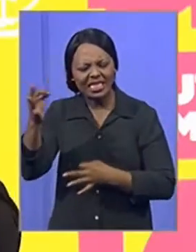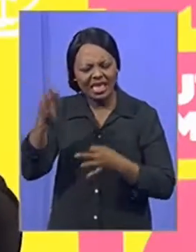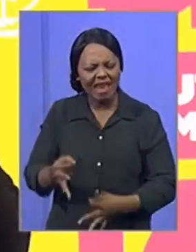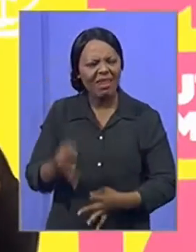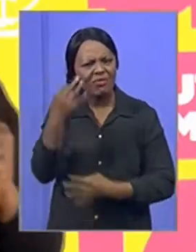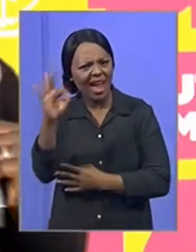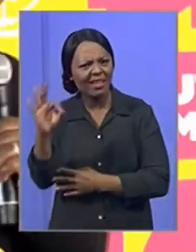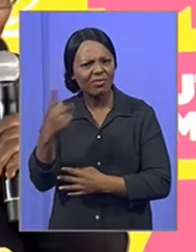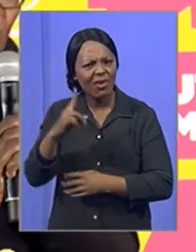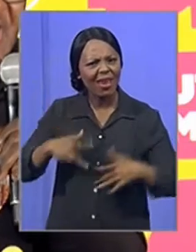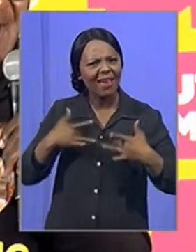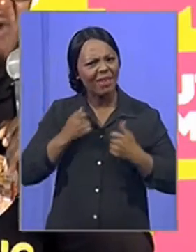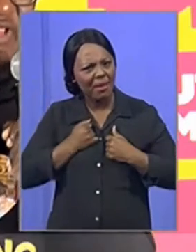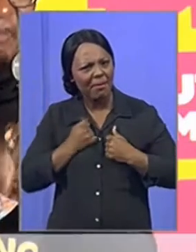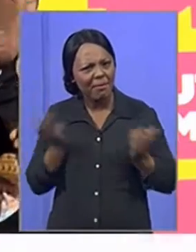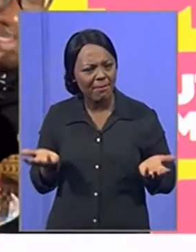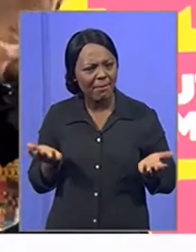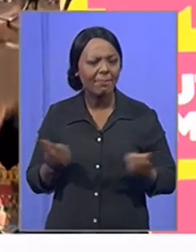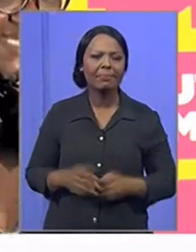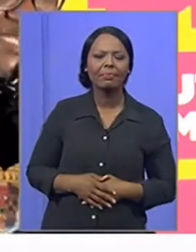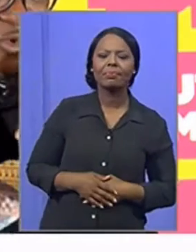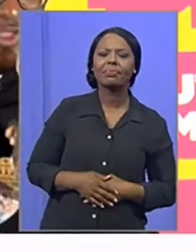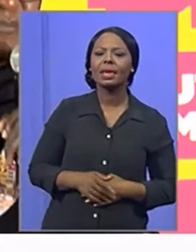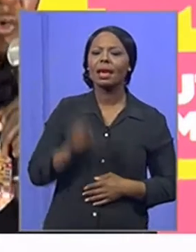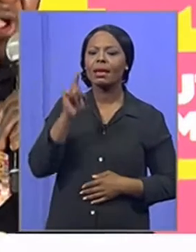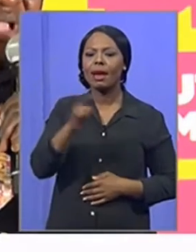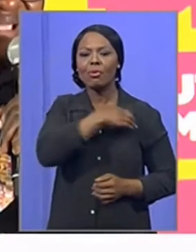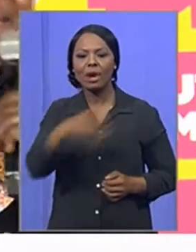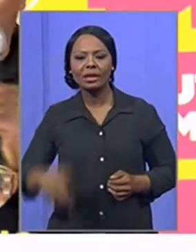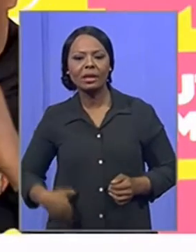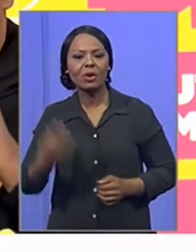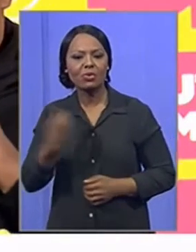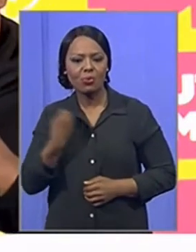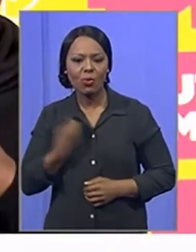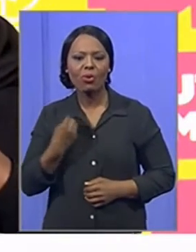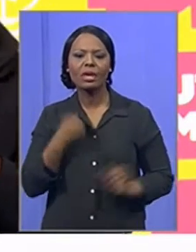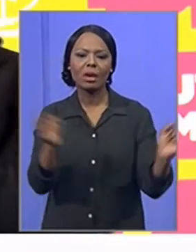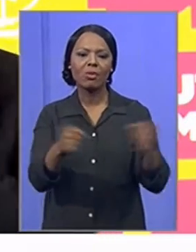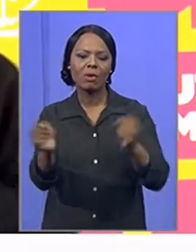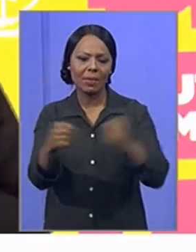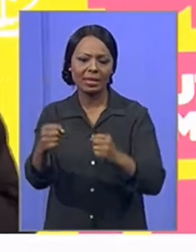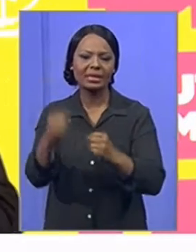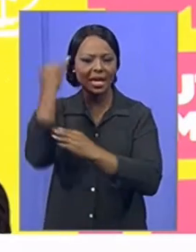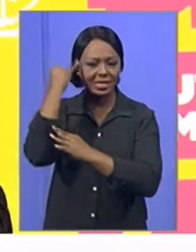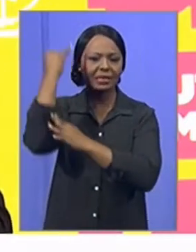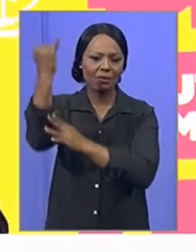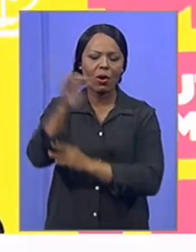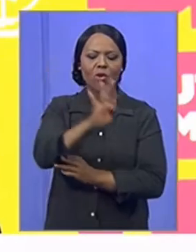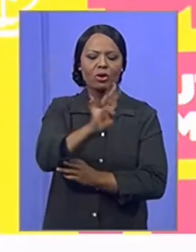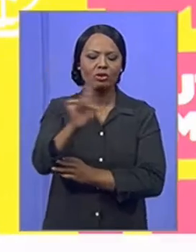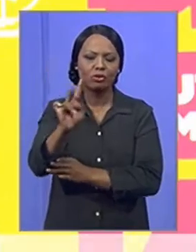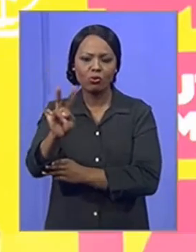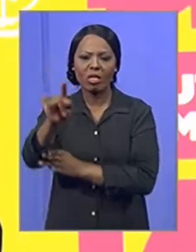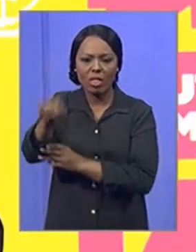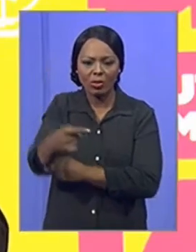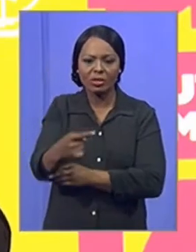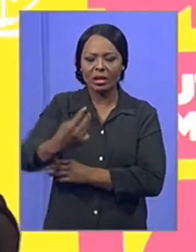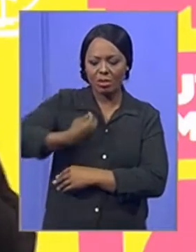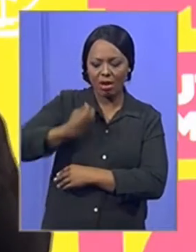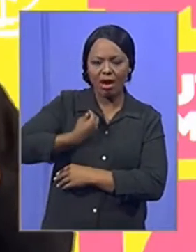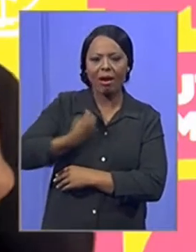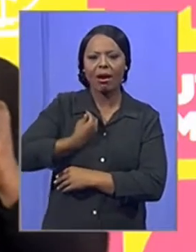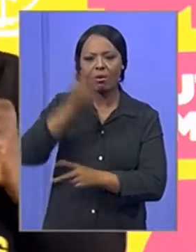We are rolling out the Presidential Youth Employment Initiative, 42,000 young people,